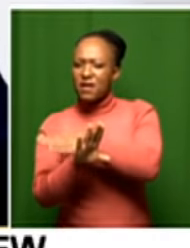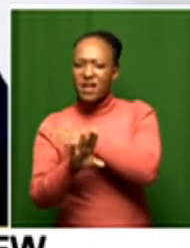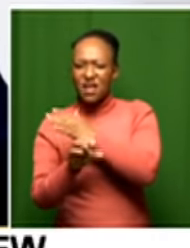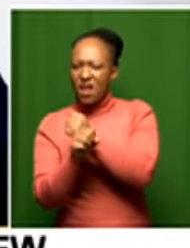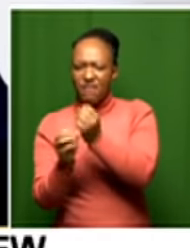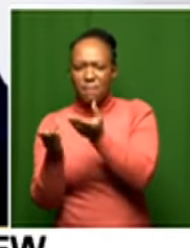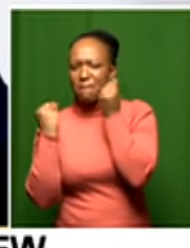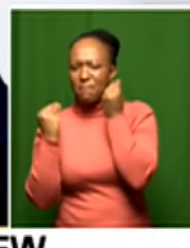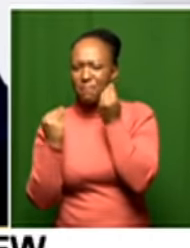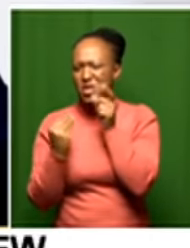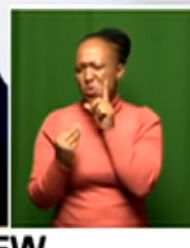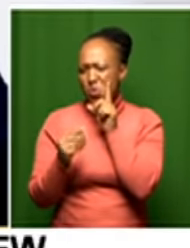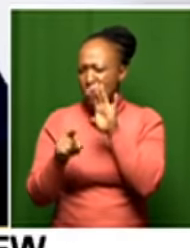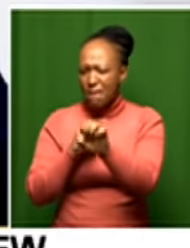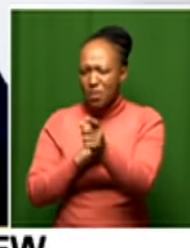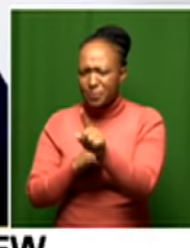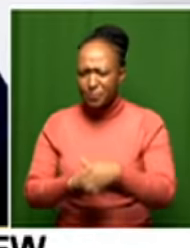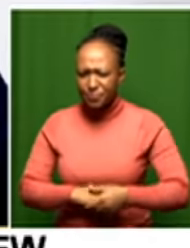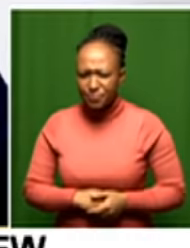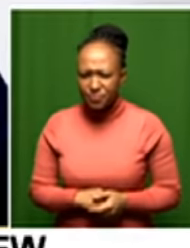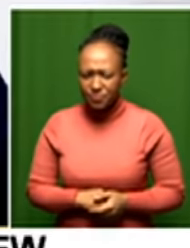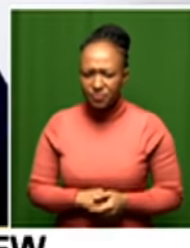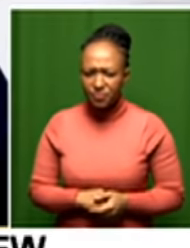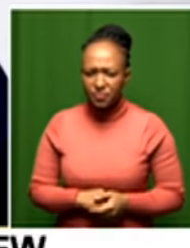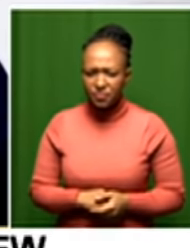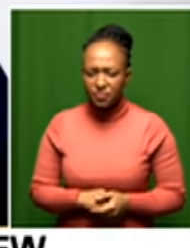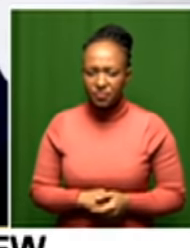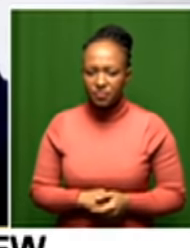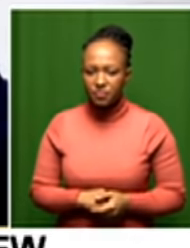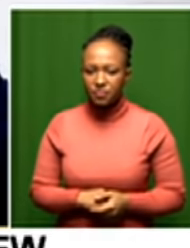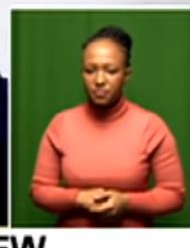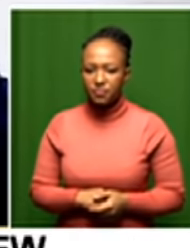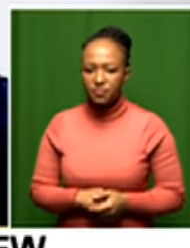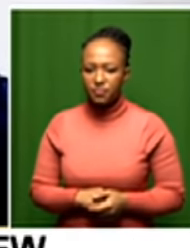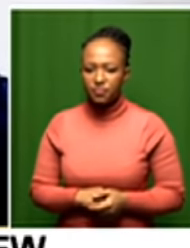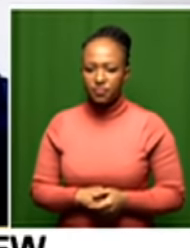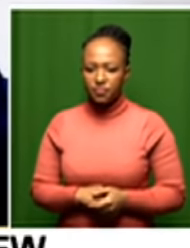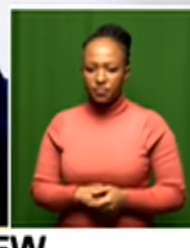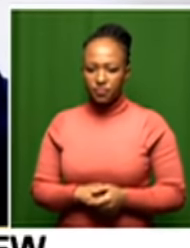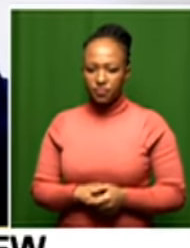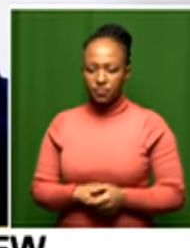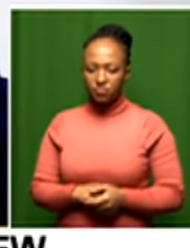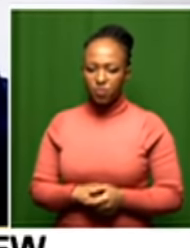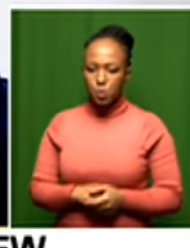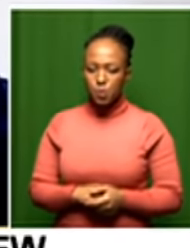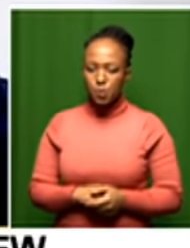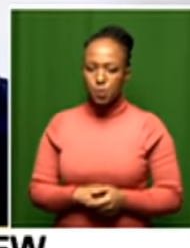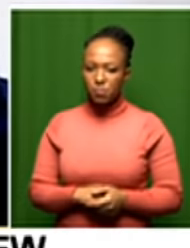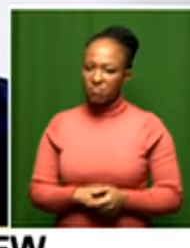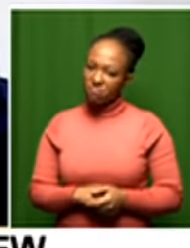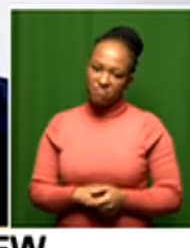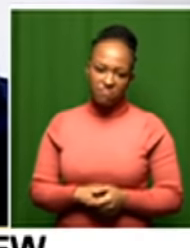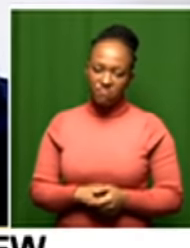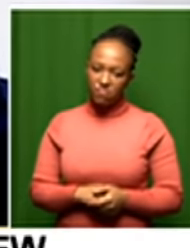What are you noticing here? So I haven't we don't have